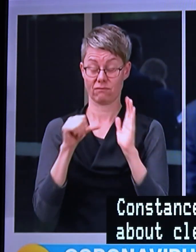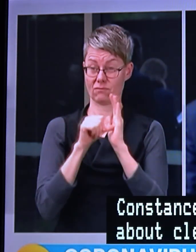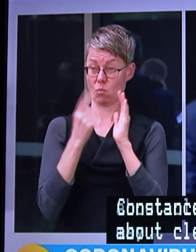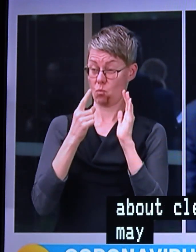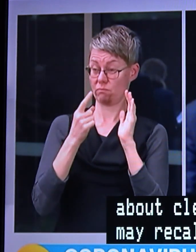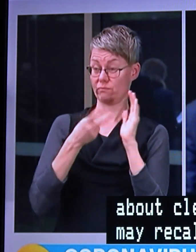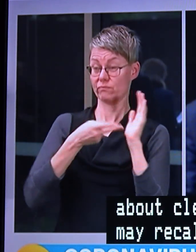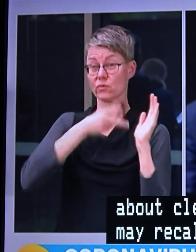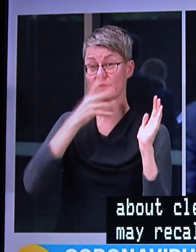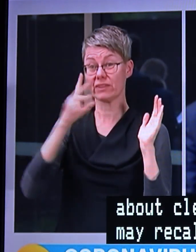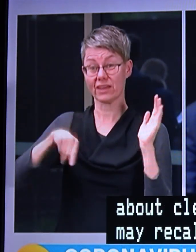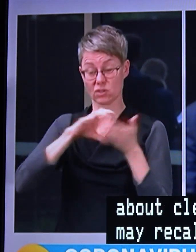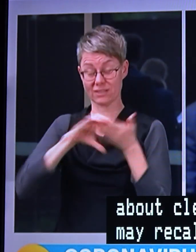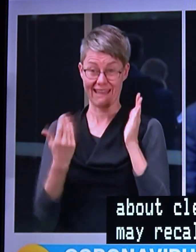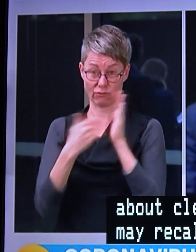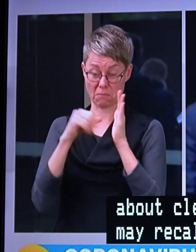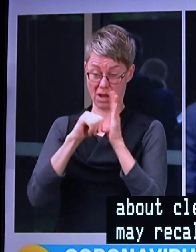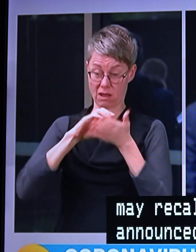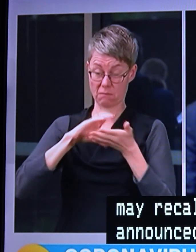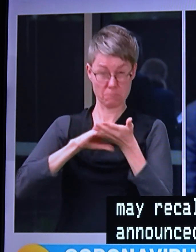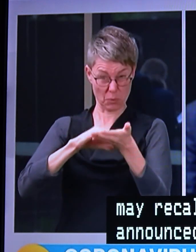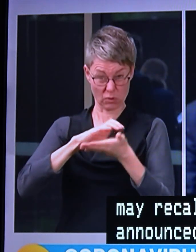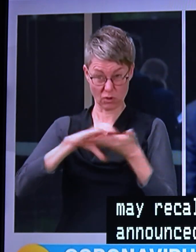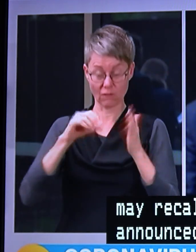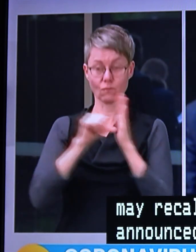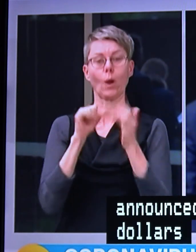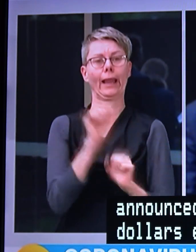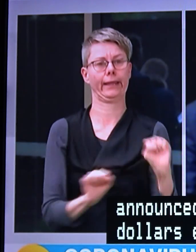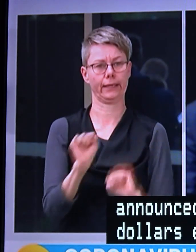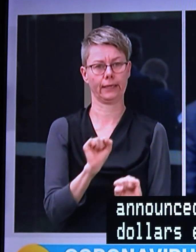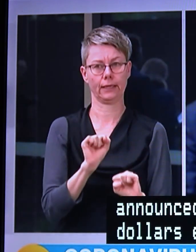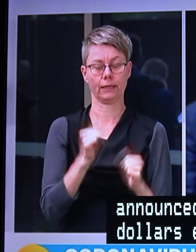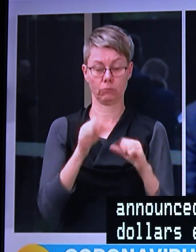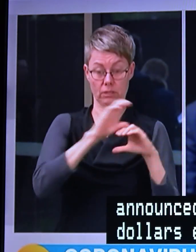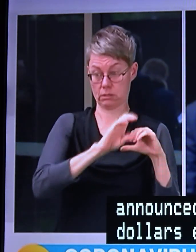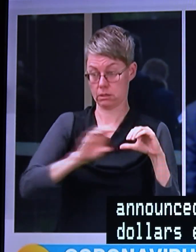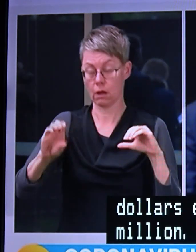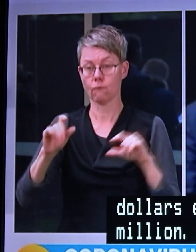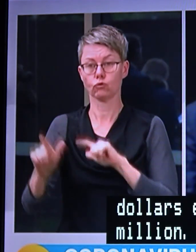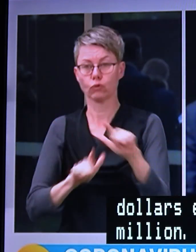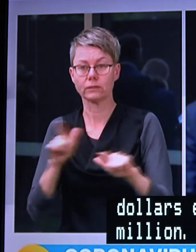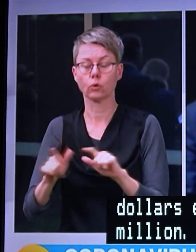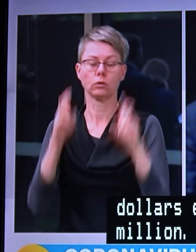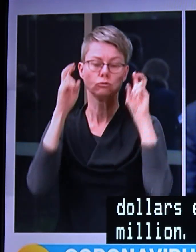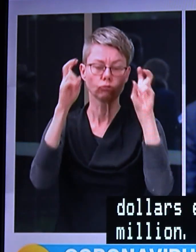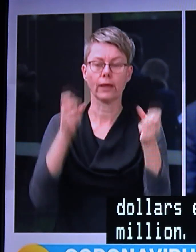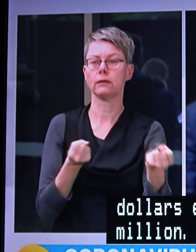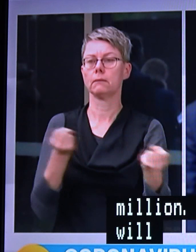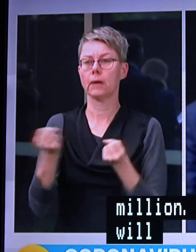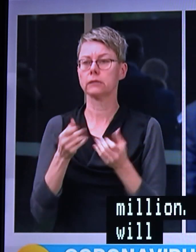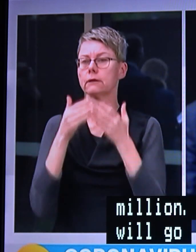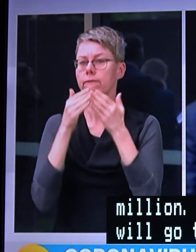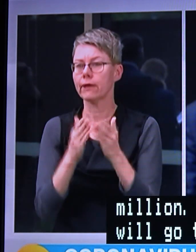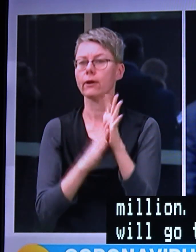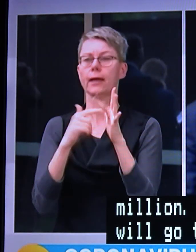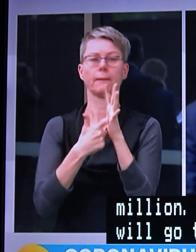$250 million extra for cleaning, $250 million. A large proportion of that will go to the transport system to make sure that